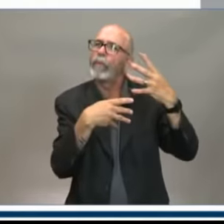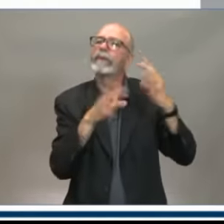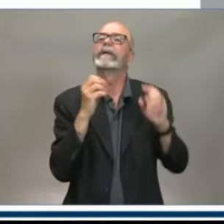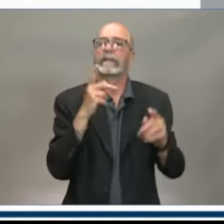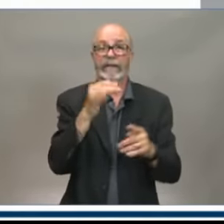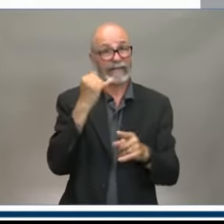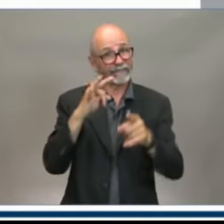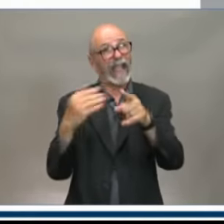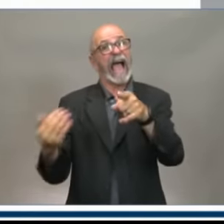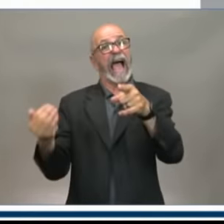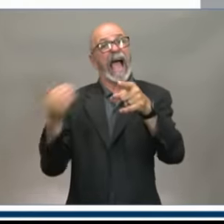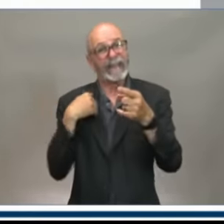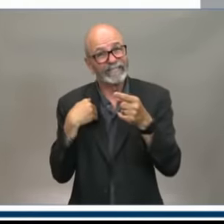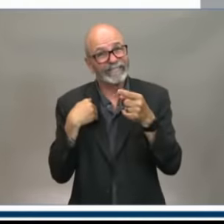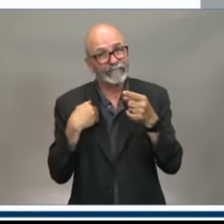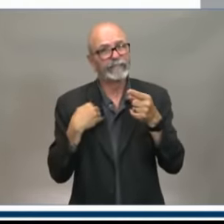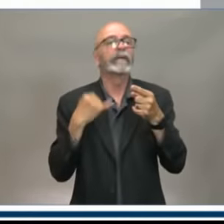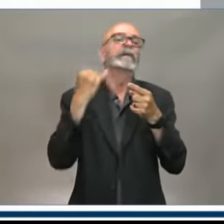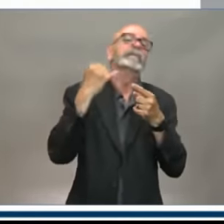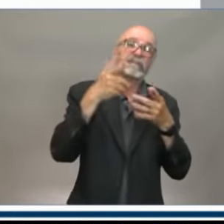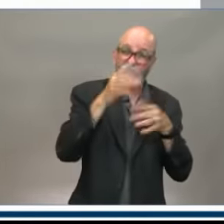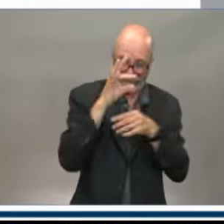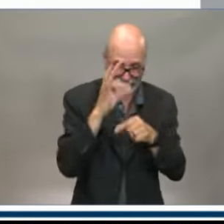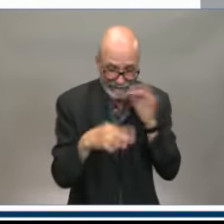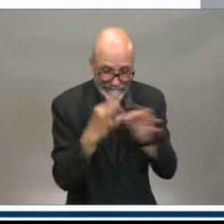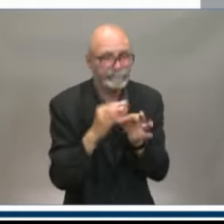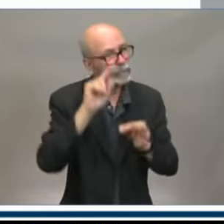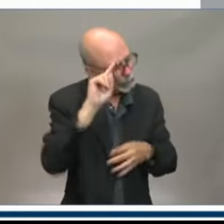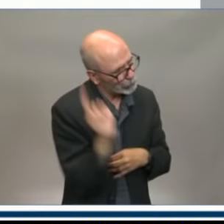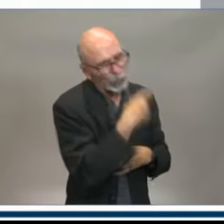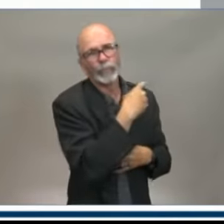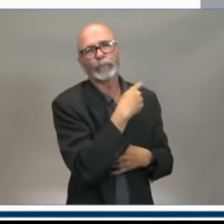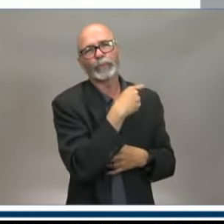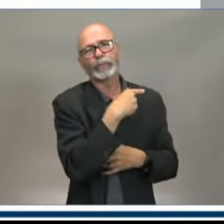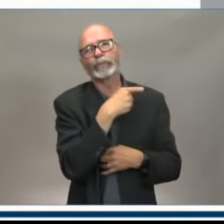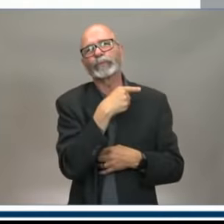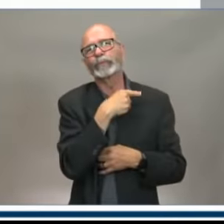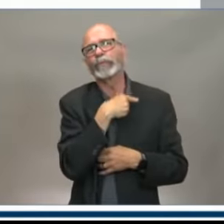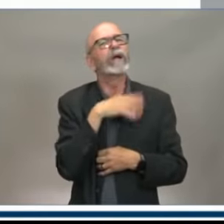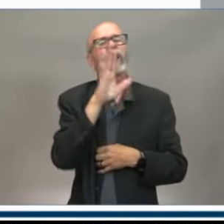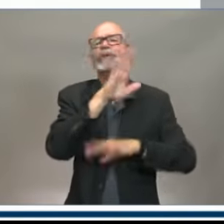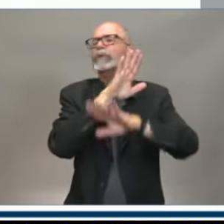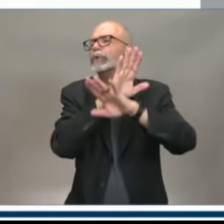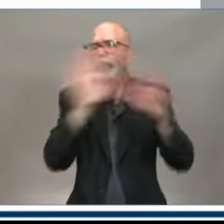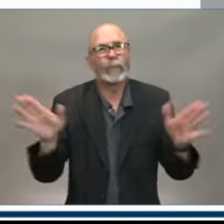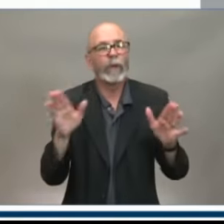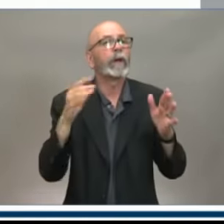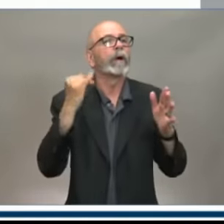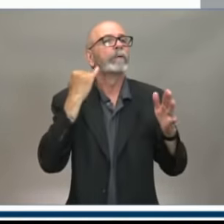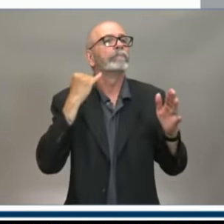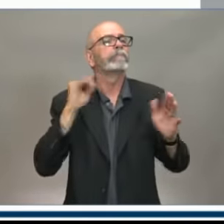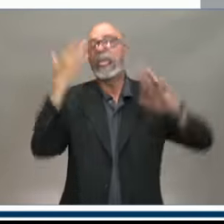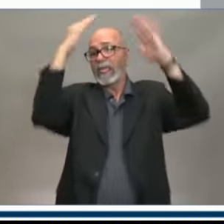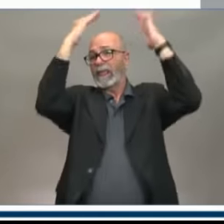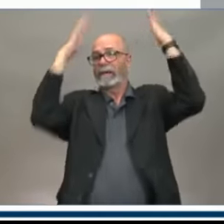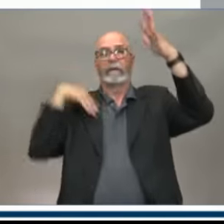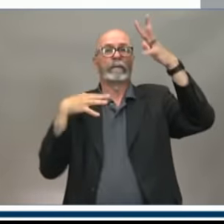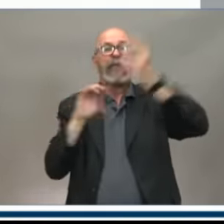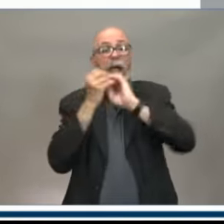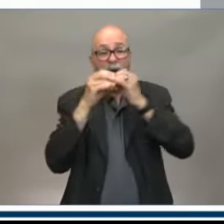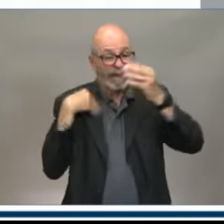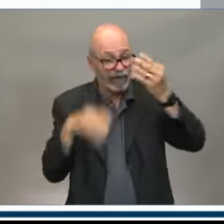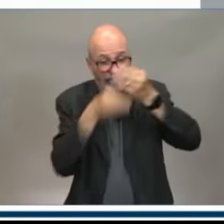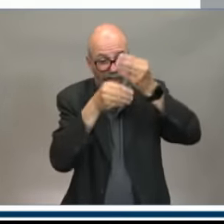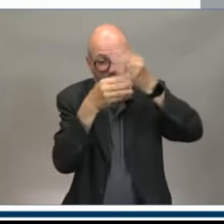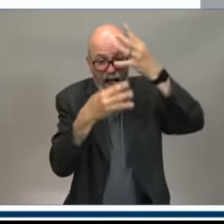tested, but I don't want people to get all stressed and anxious just because we're asking them for a COVID test. It's just